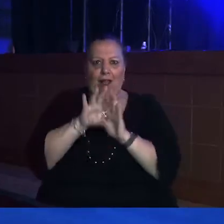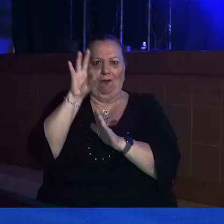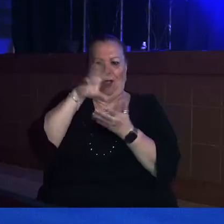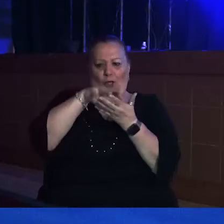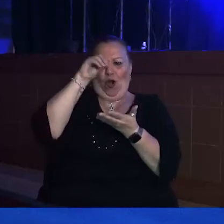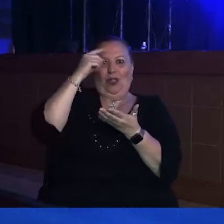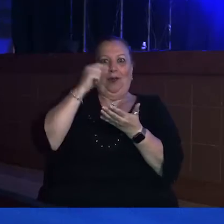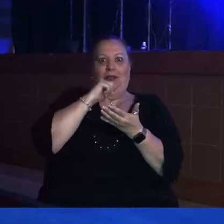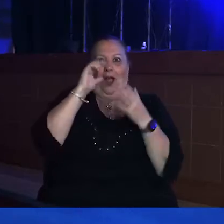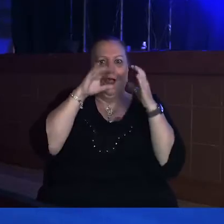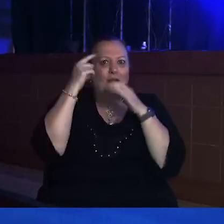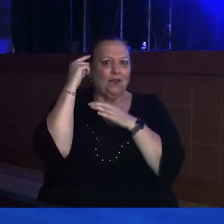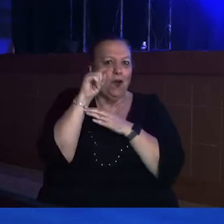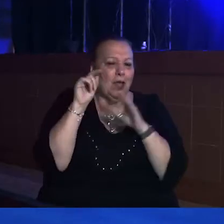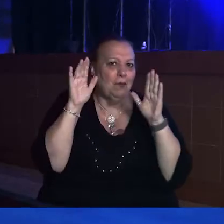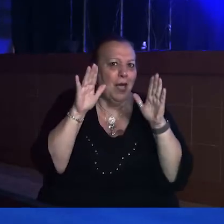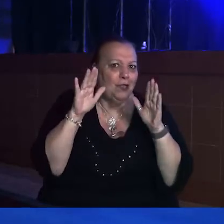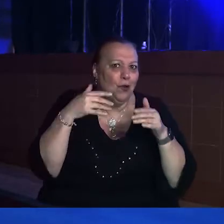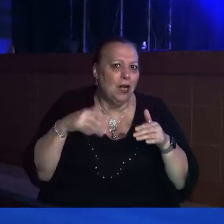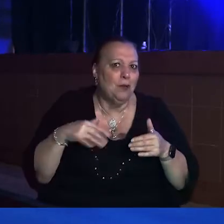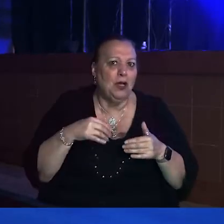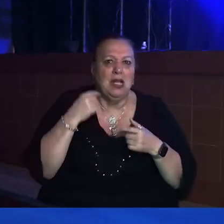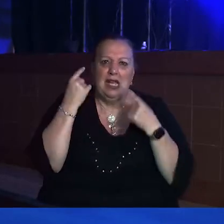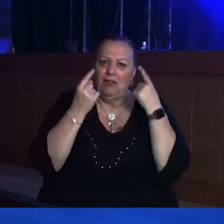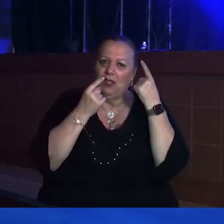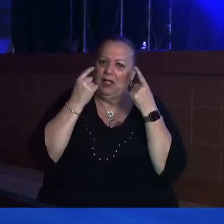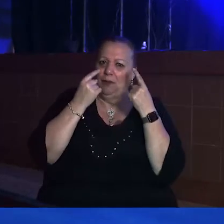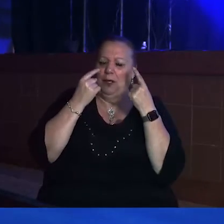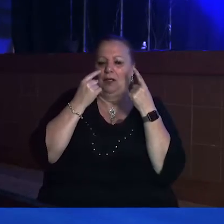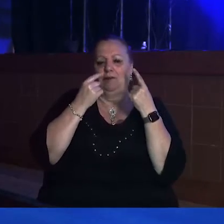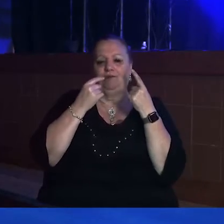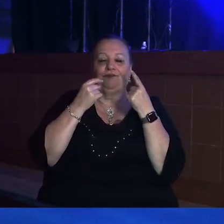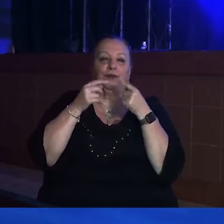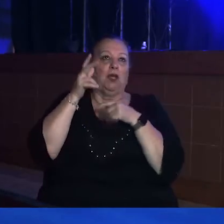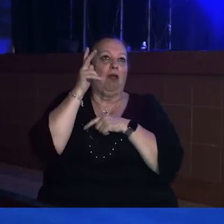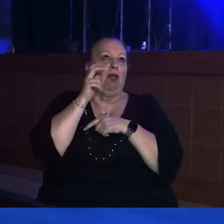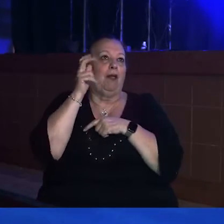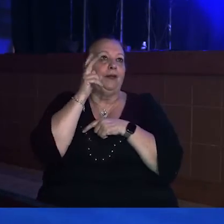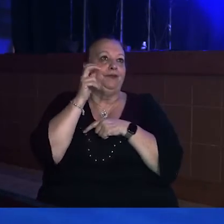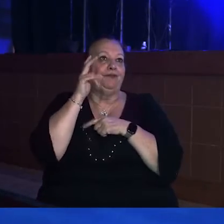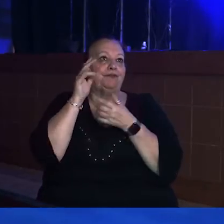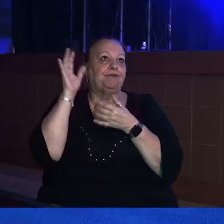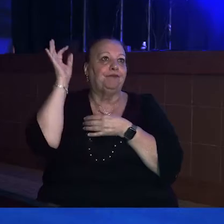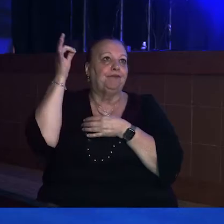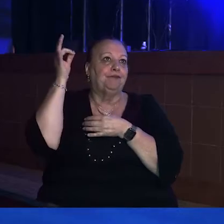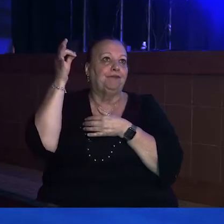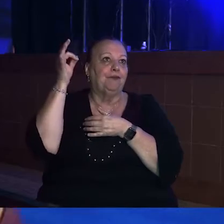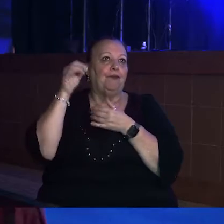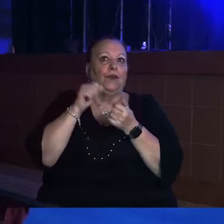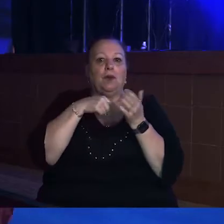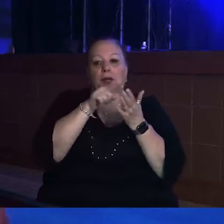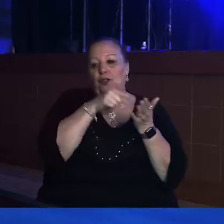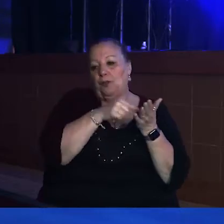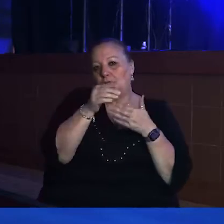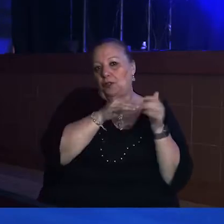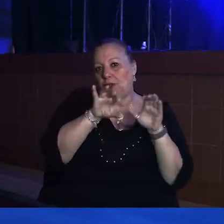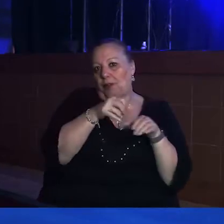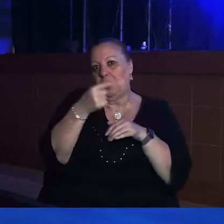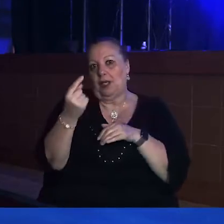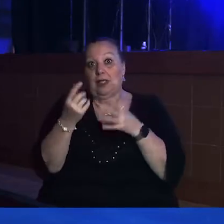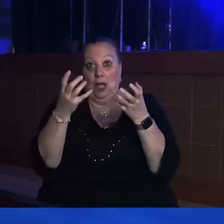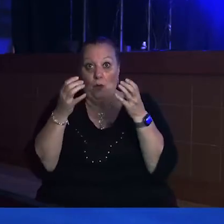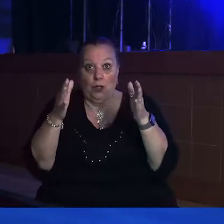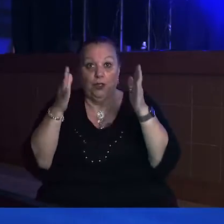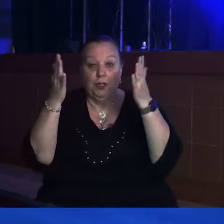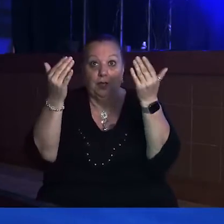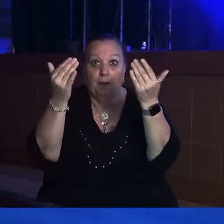amazing, incredible. And if you've been kind of just, you know, autopiloting on this message and, you know, paying your bills or doing something else, I want you to come back in.